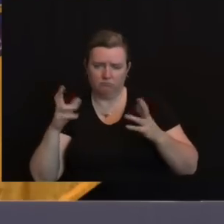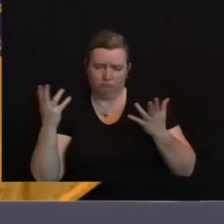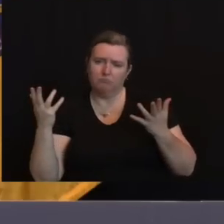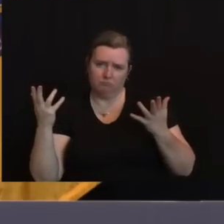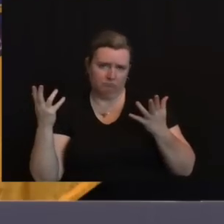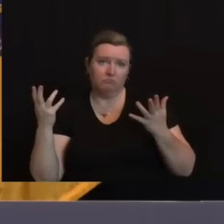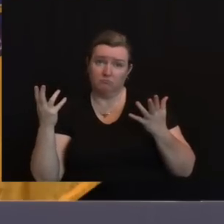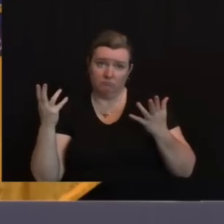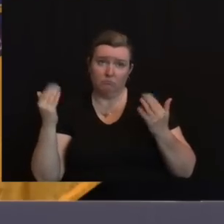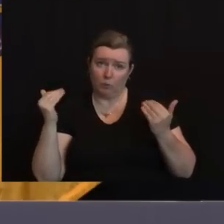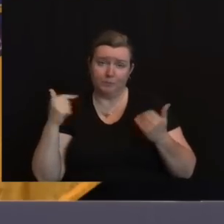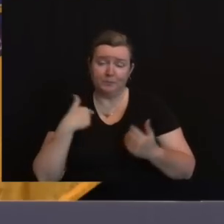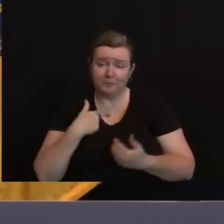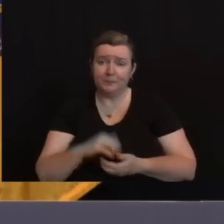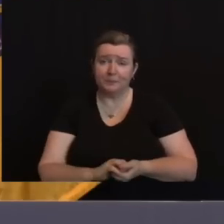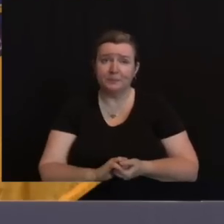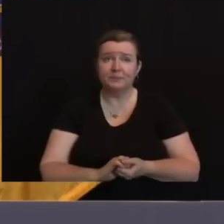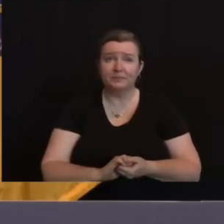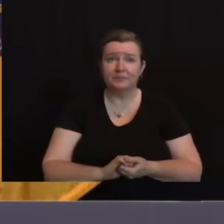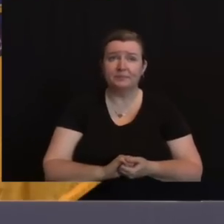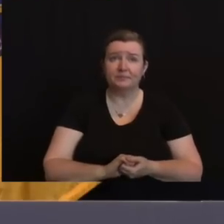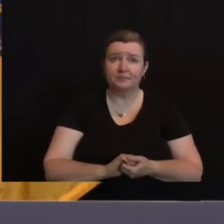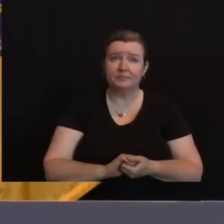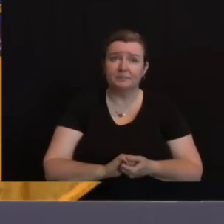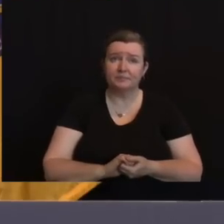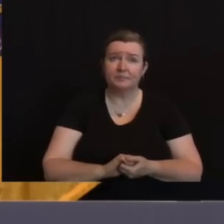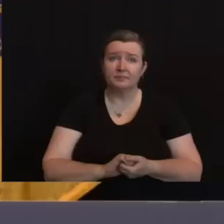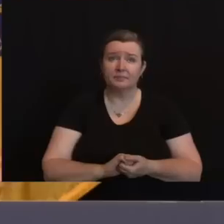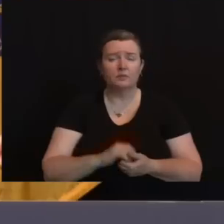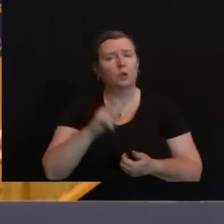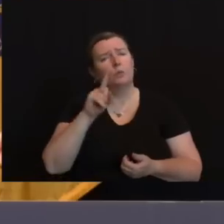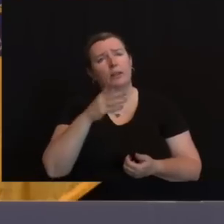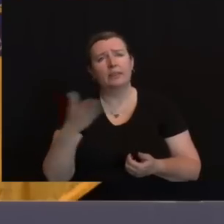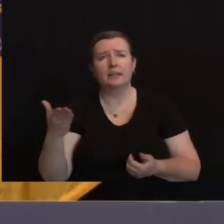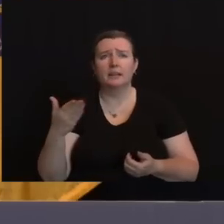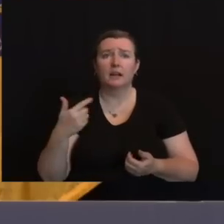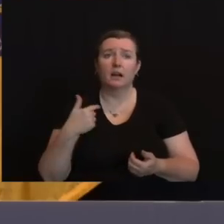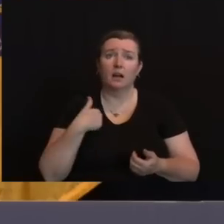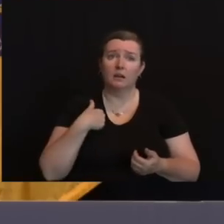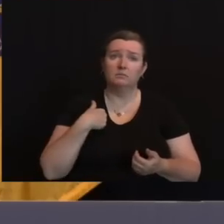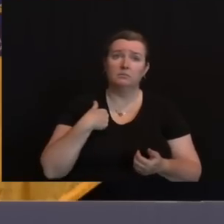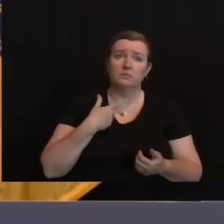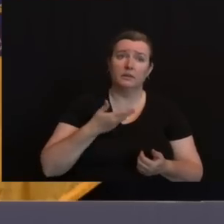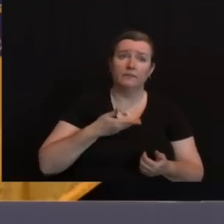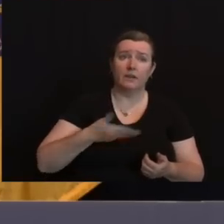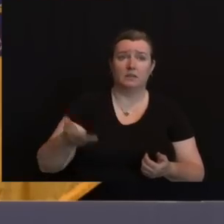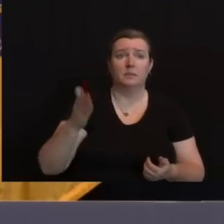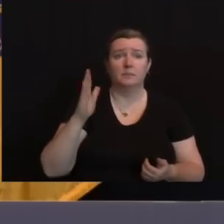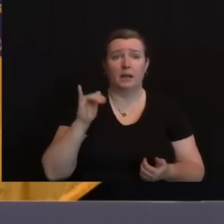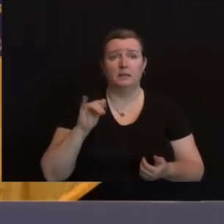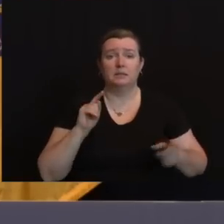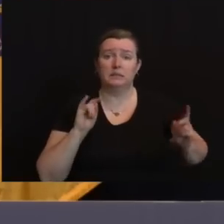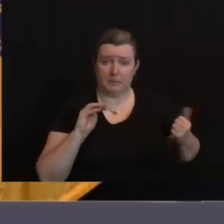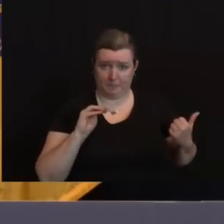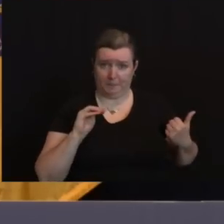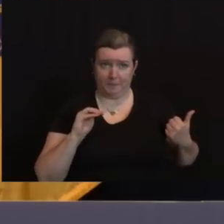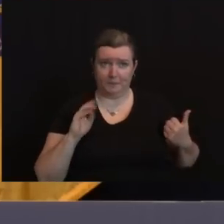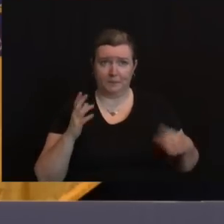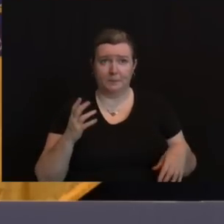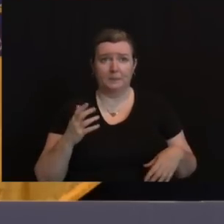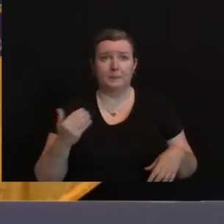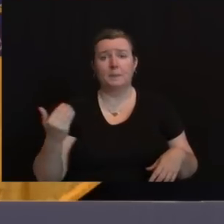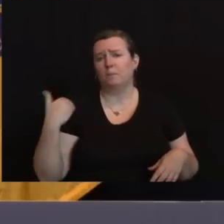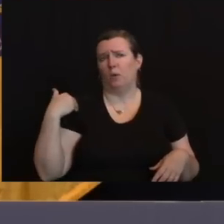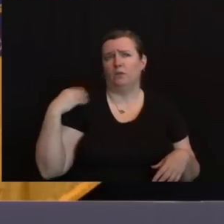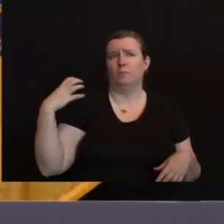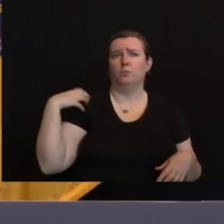And a particular note, invited by Tim's former boss and dear friend, former Mayor